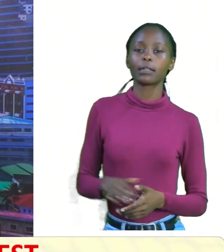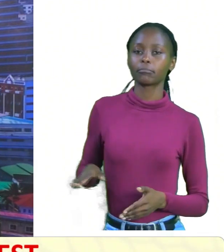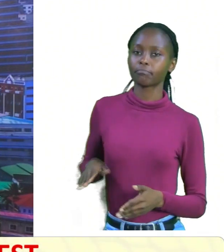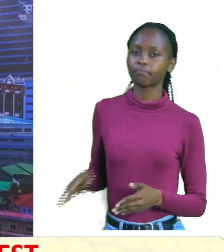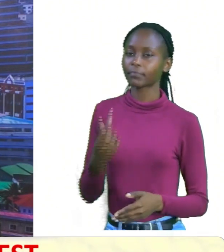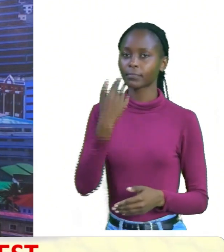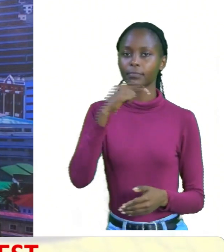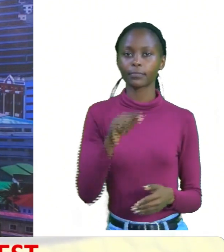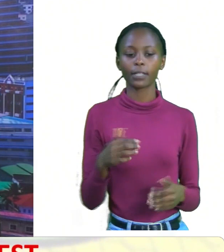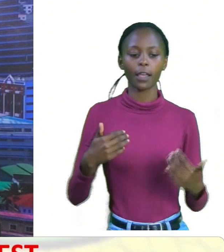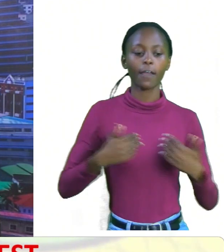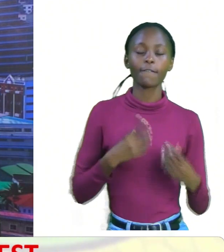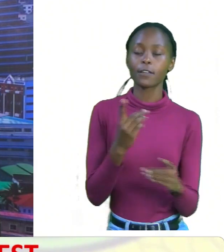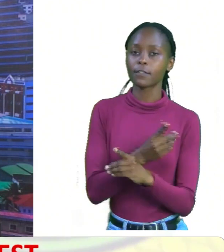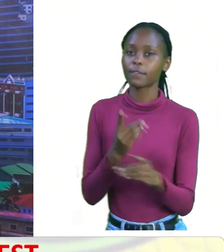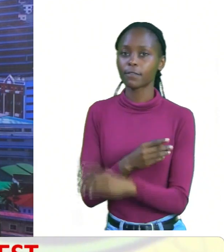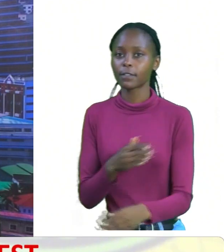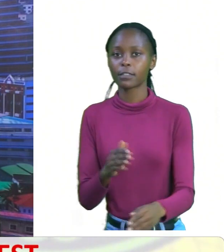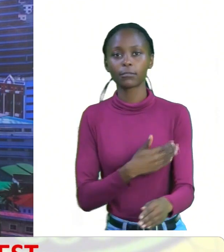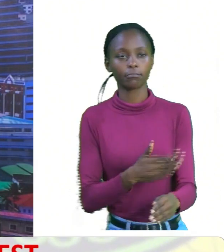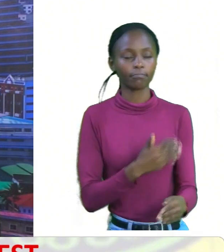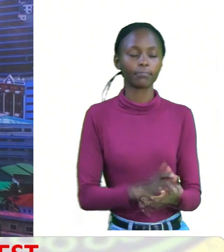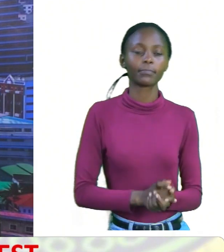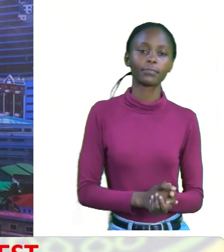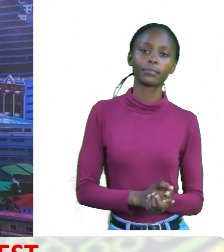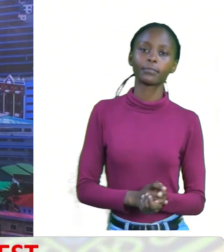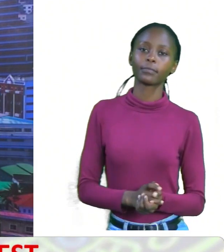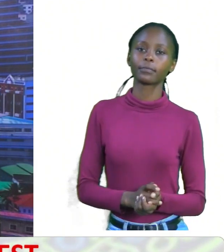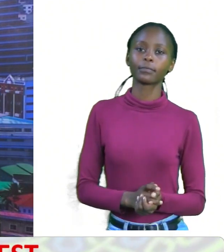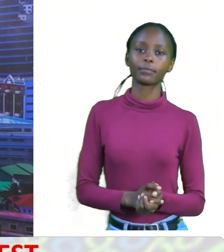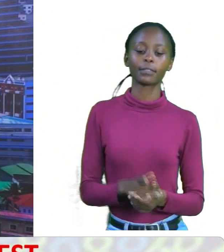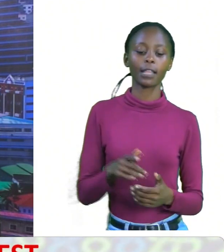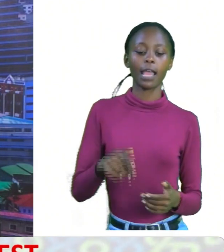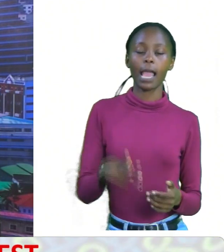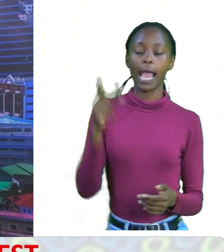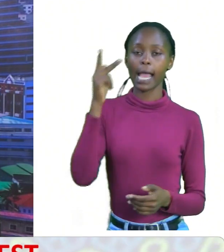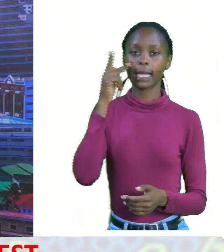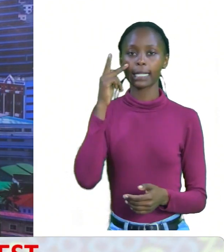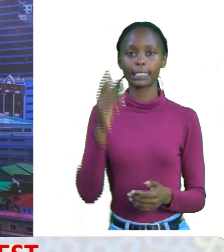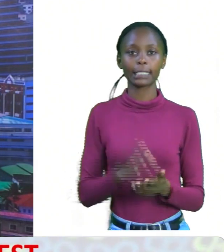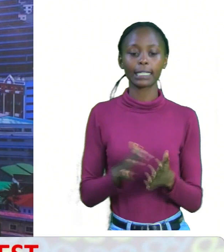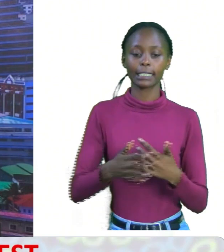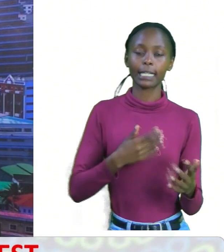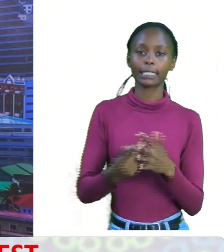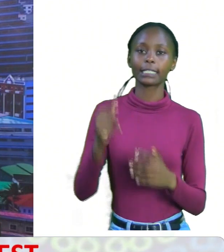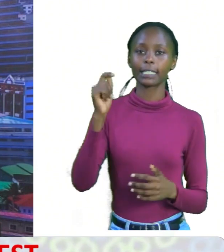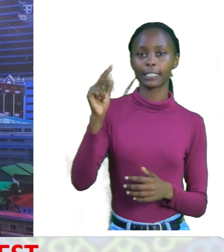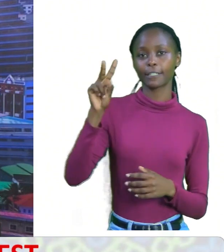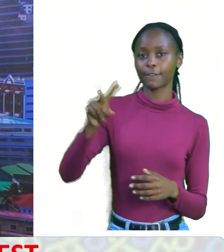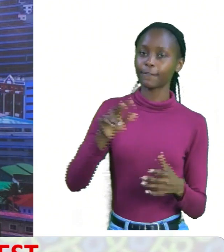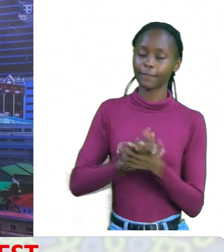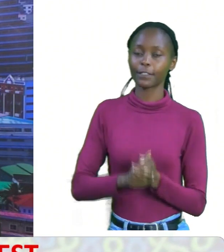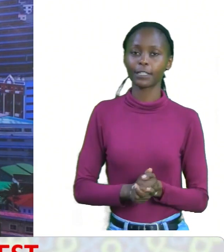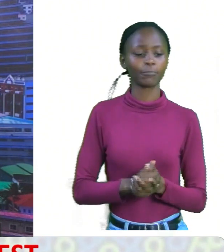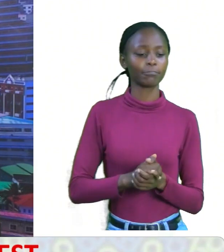amewakilisha vile nafahamu. Na have been your host, Kendi K, in the building. Science TV Roster Galio is because we have legalized and you have regularized some of the things that need to be